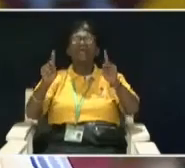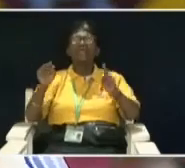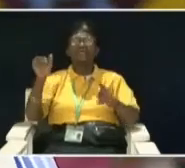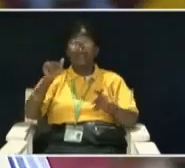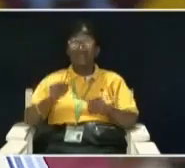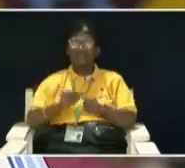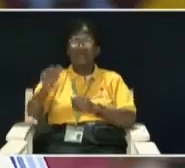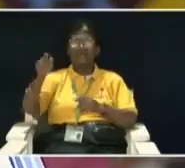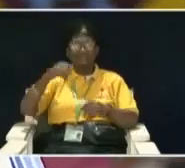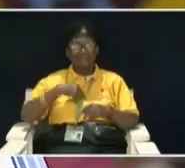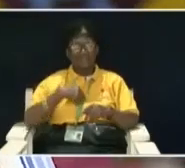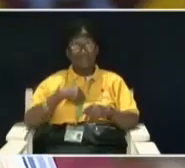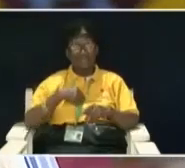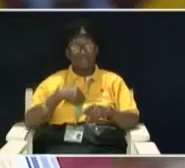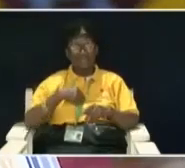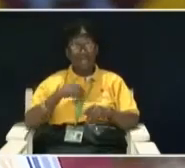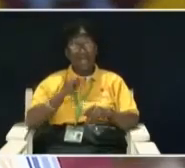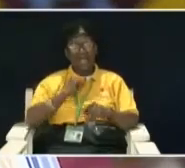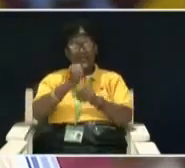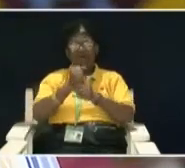Then I got to gate number two.